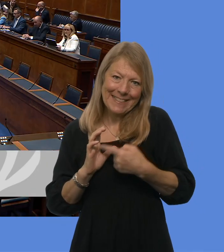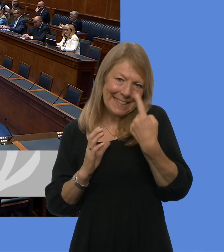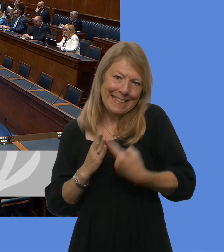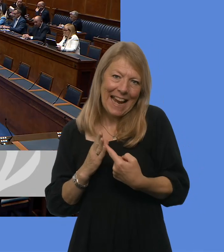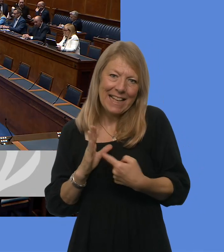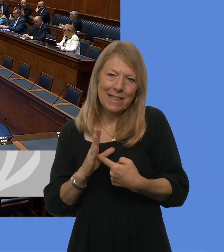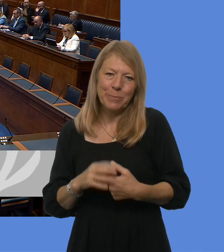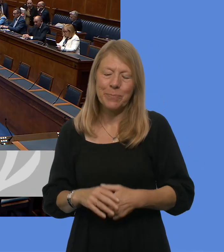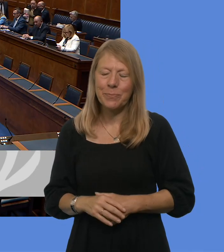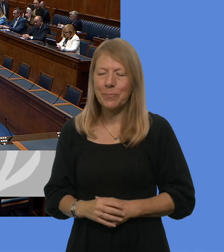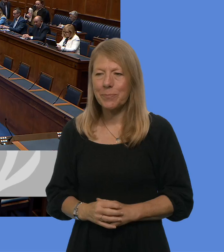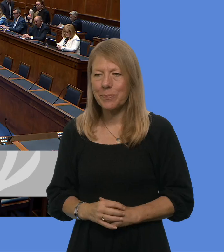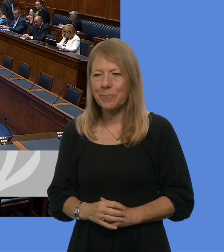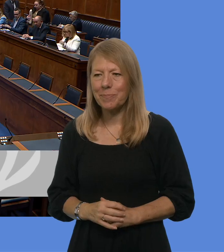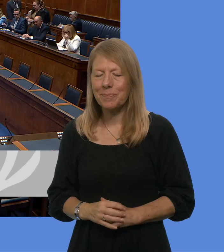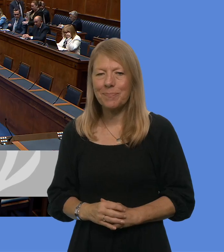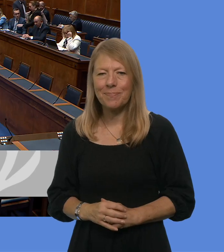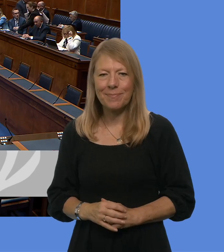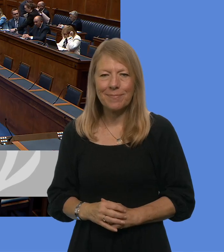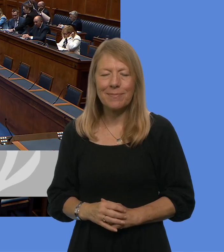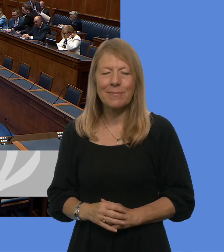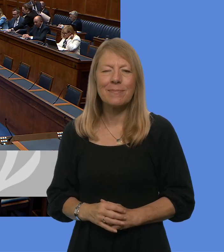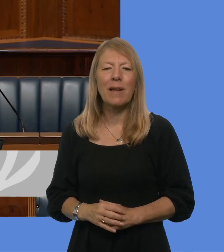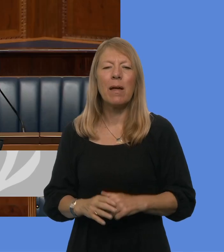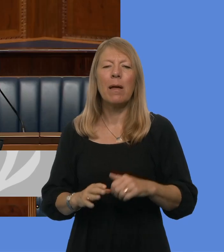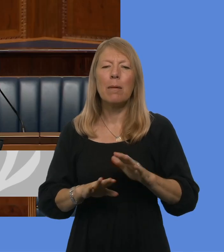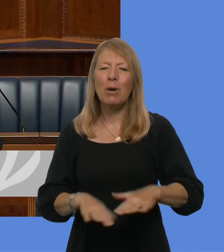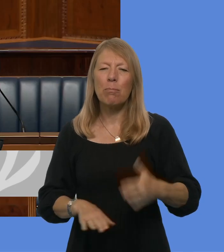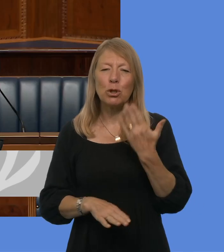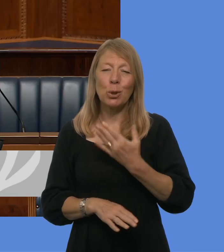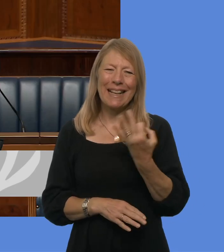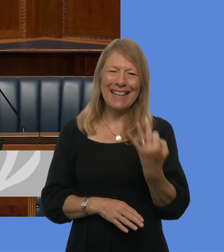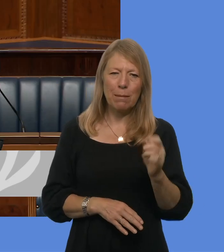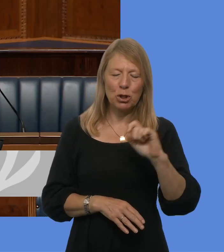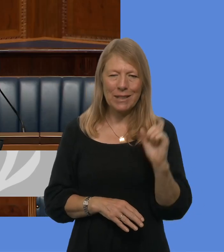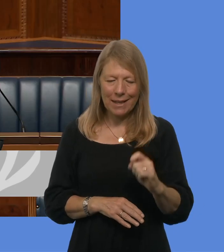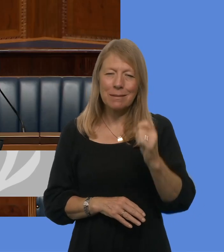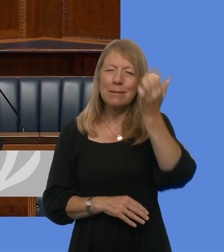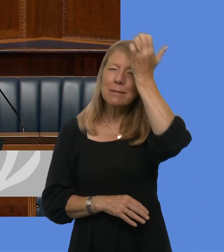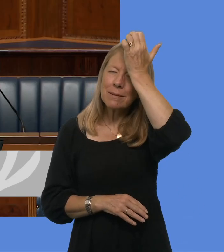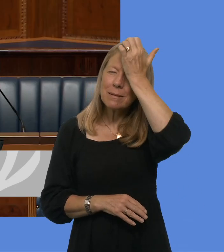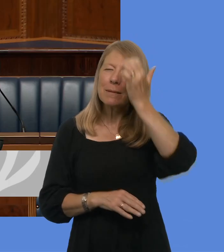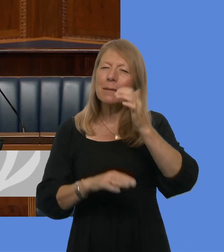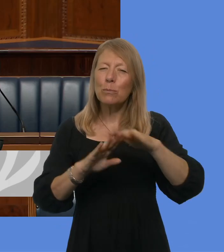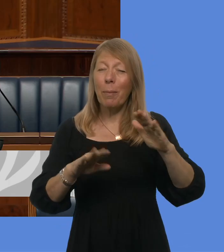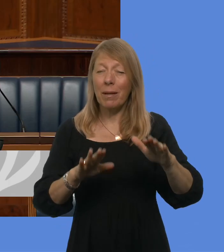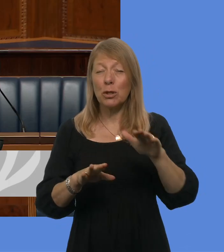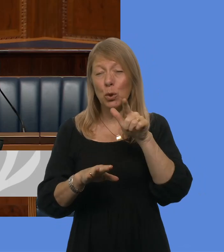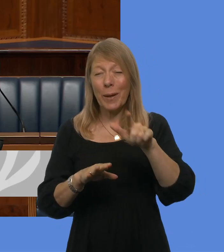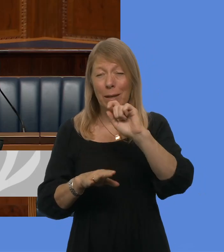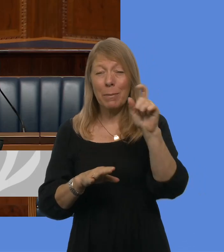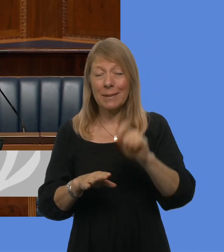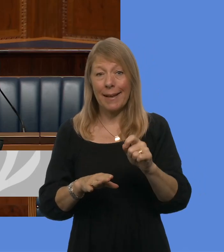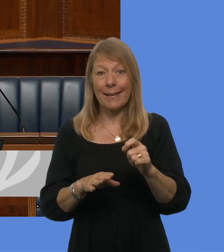Speaker. Minister, given that only 8% of primary school and 20% of post-primary school pupils receive the recommended 120